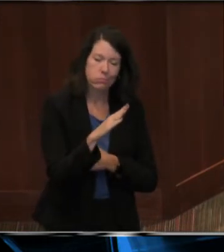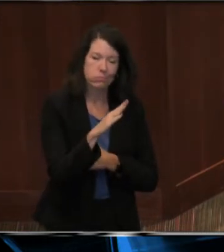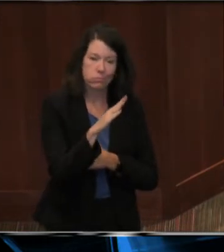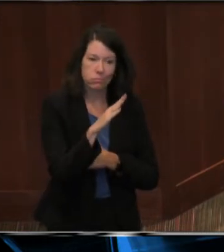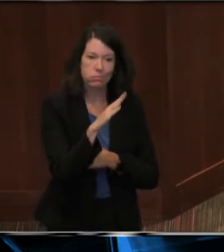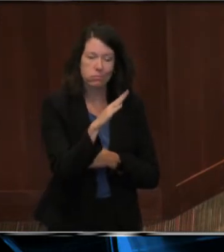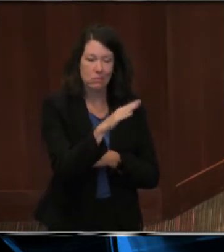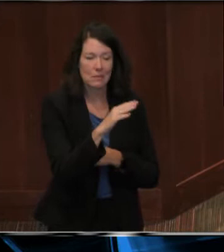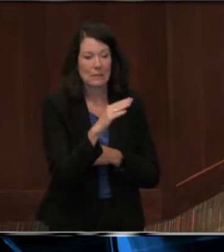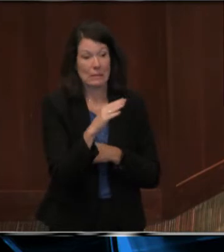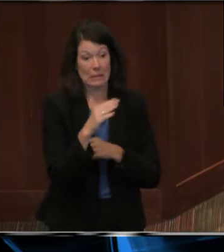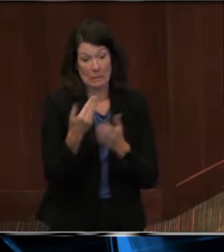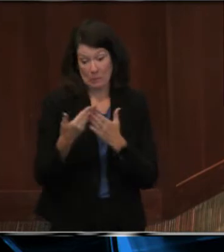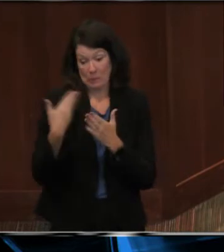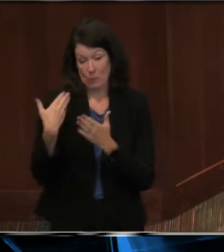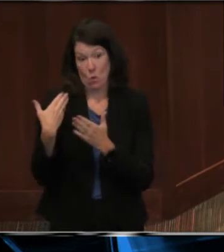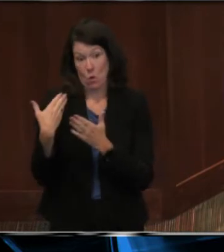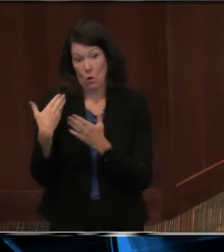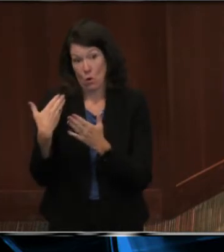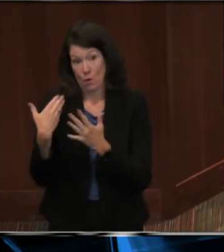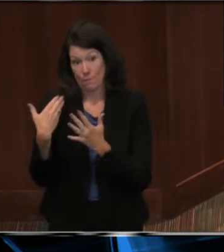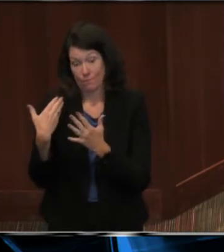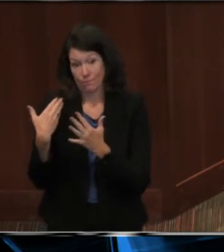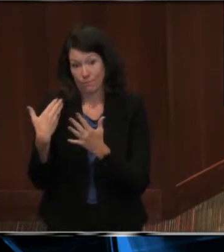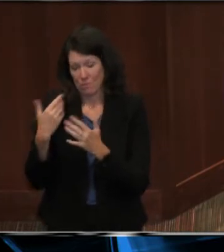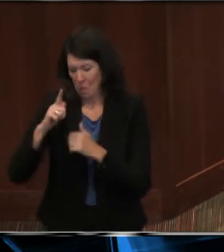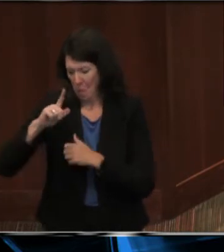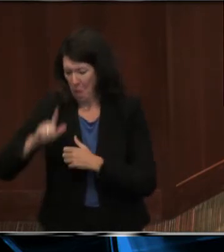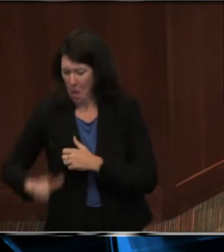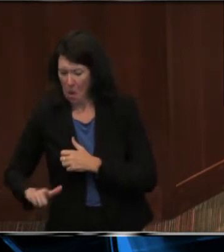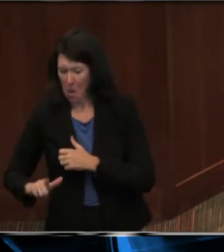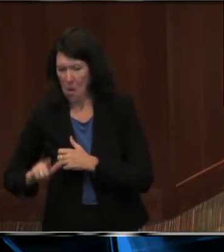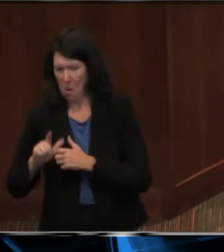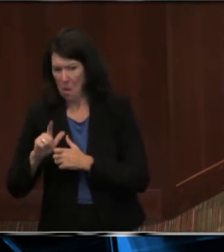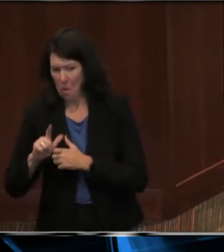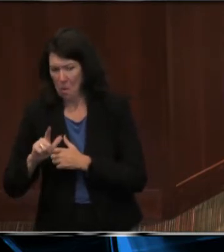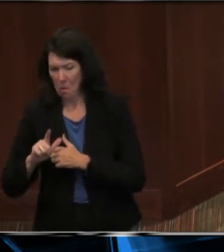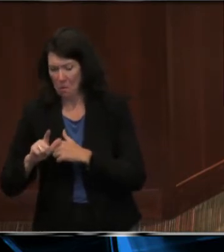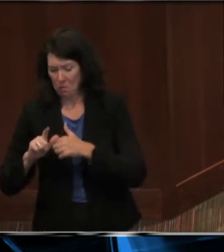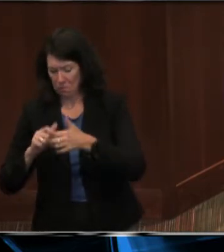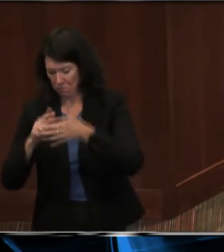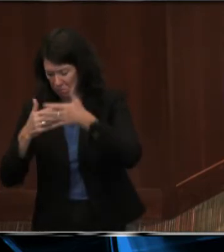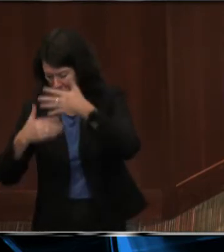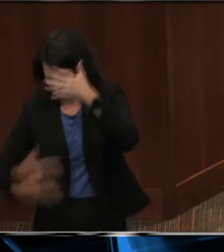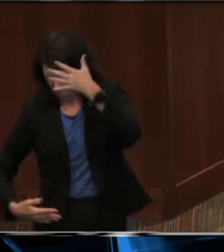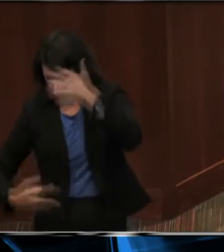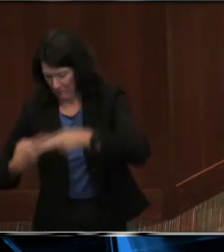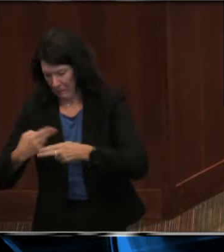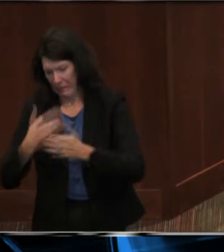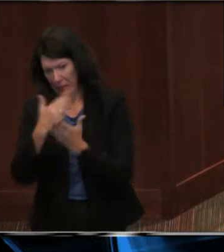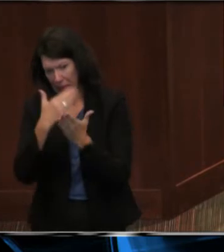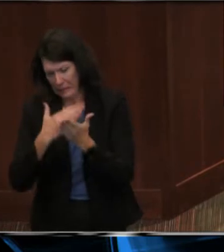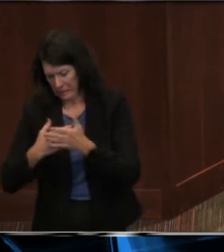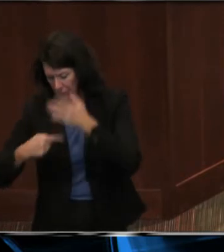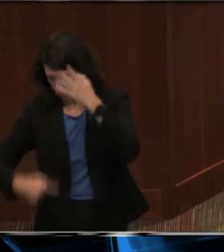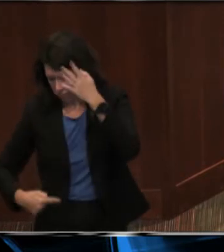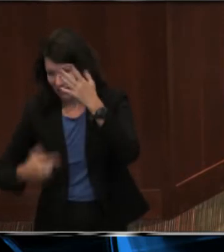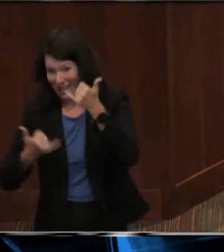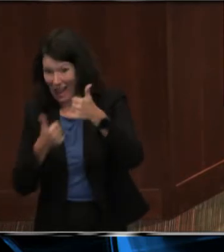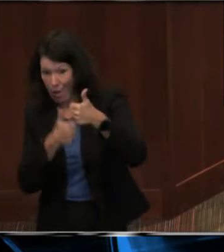and we have gone from being the lower portion of incidents across the state to the